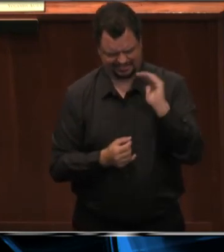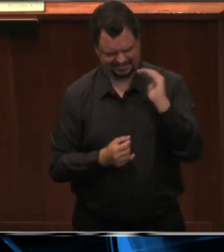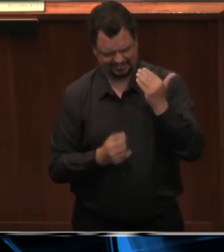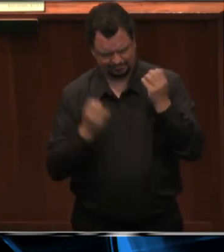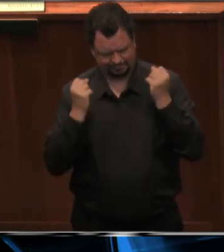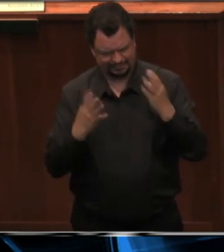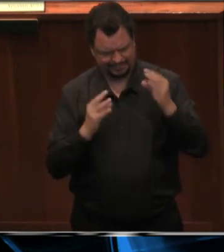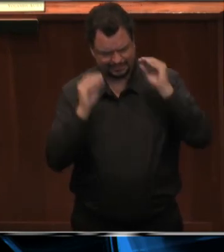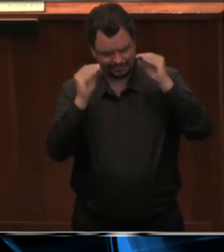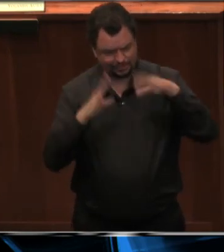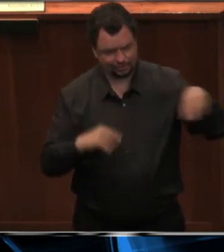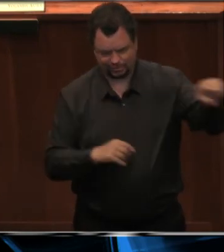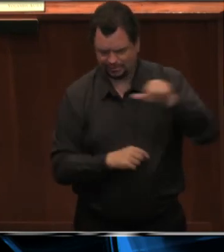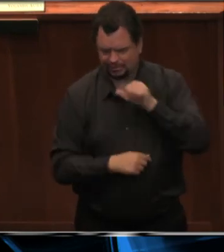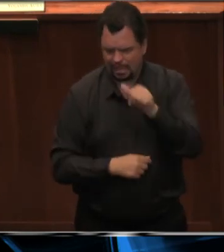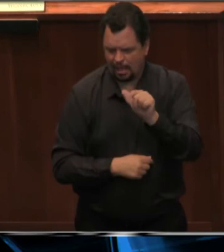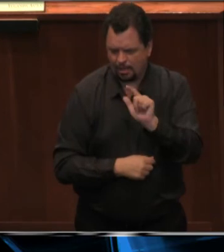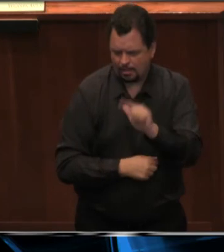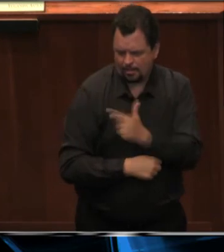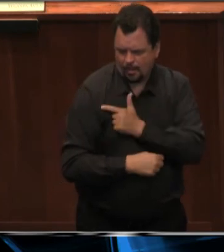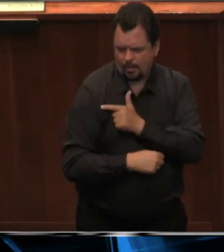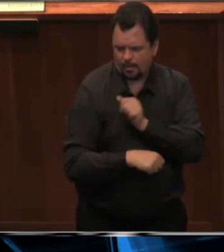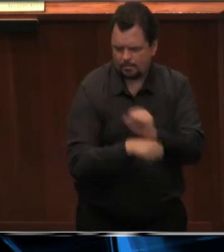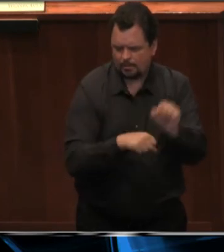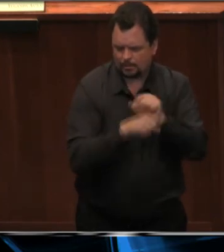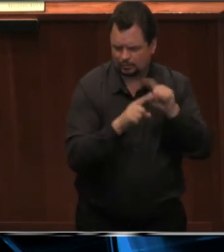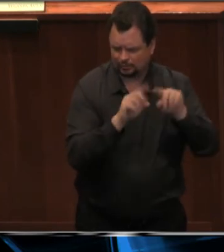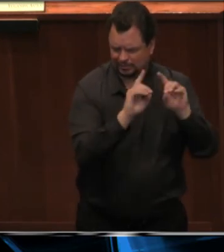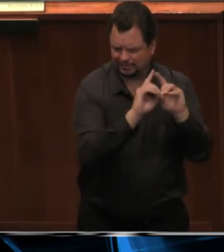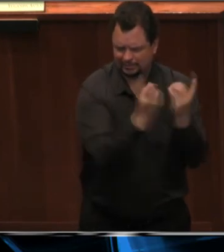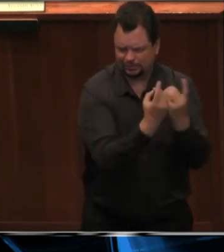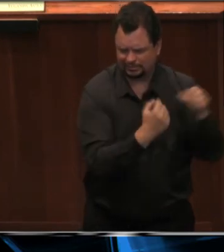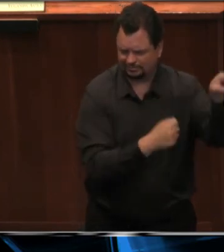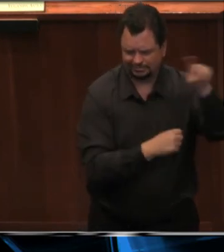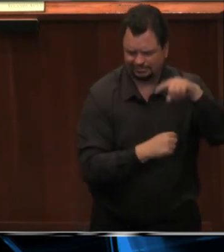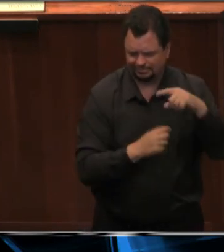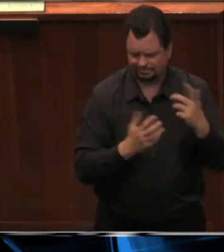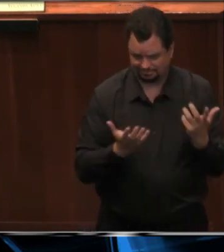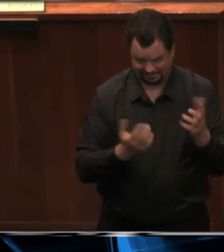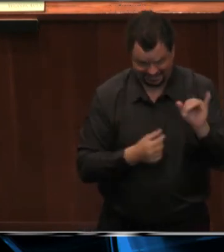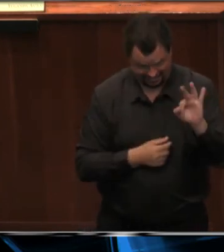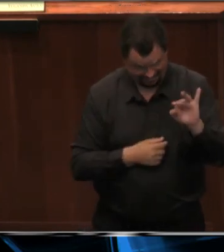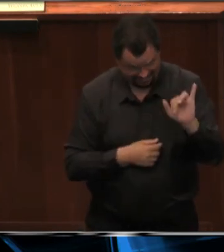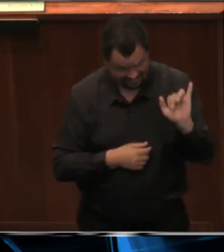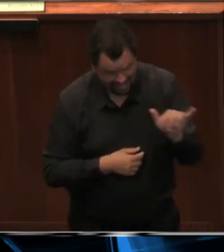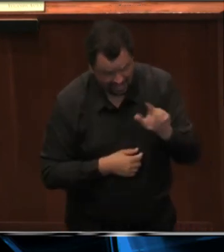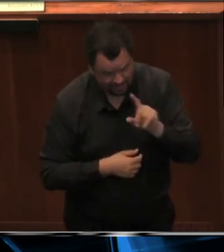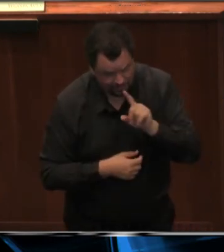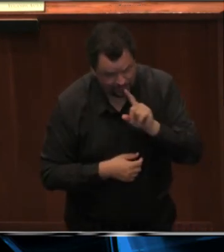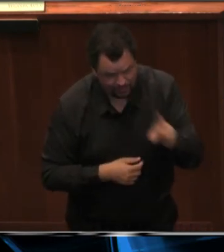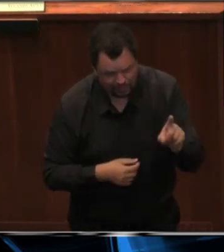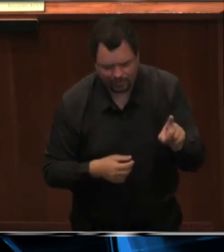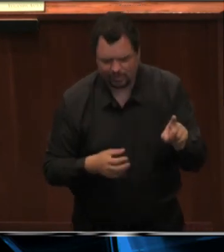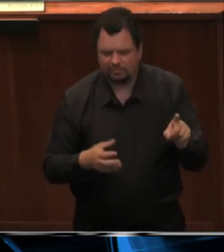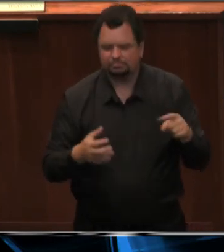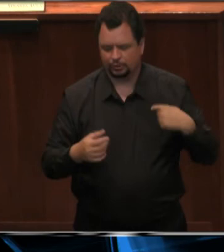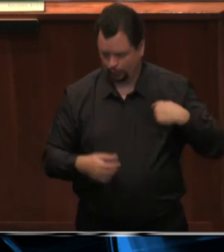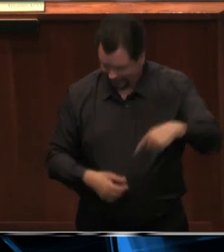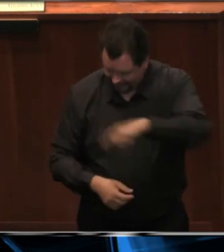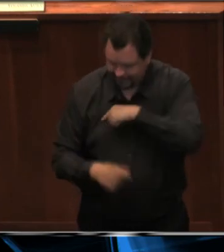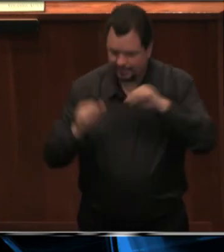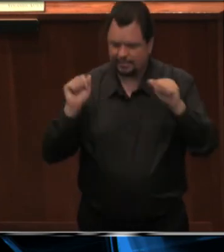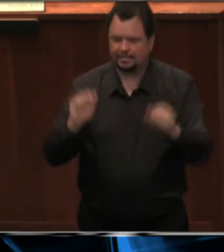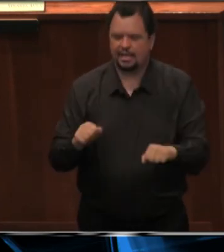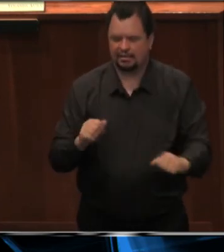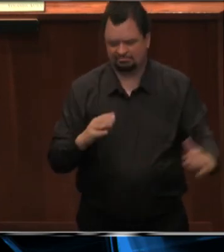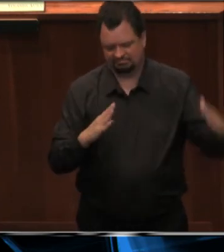to the district. If it's true, we now have enough devices to be a one-to-one district and the top-of-the-line LMS product of Schoology